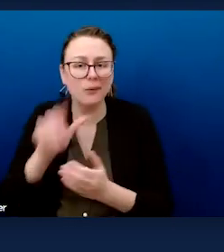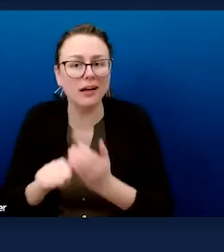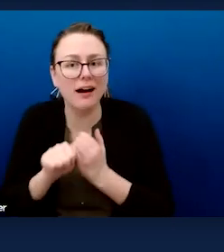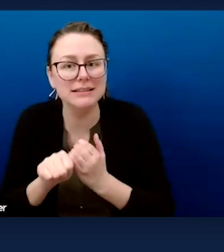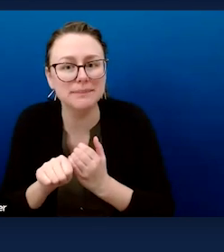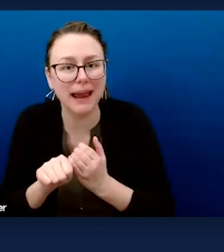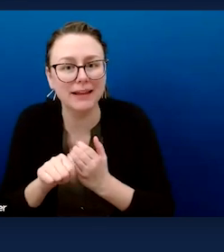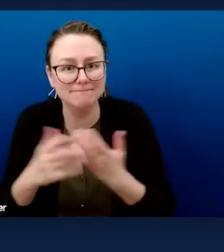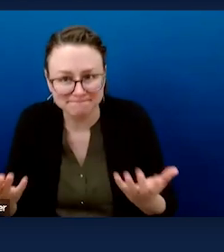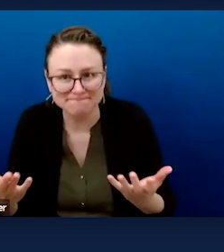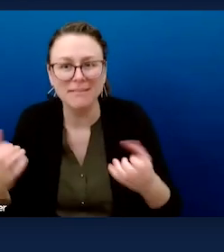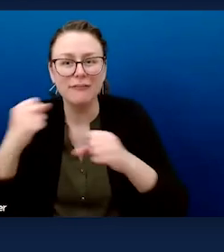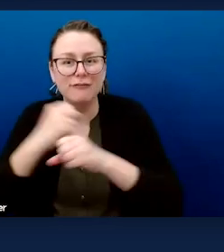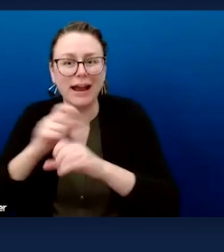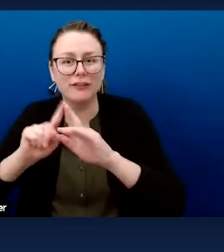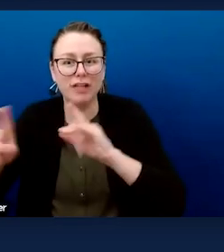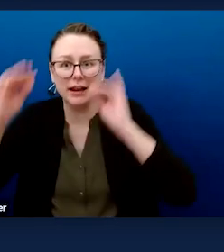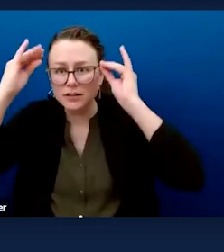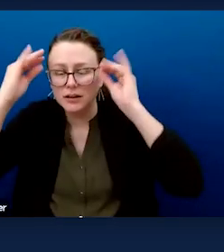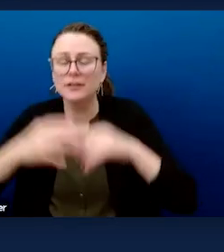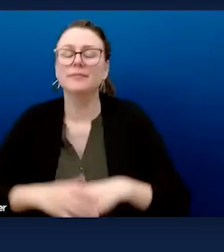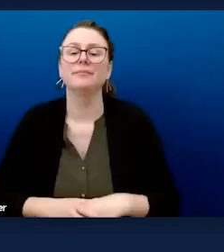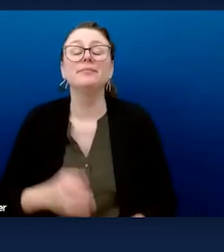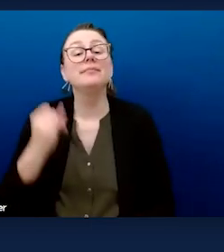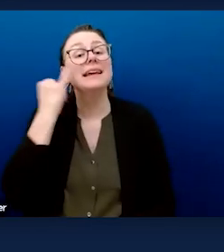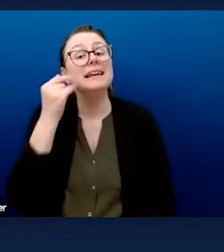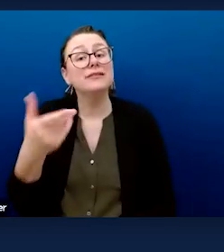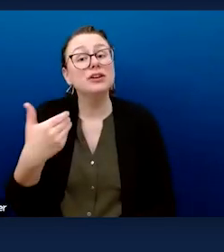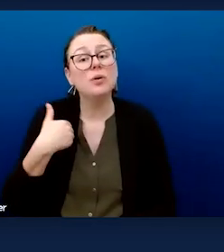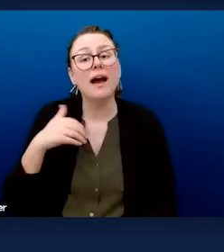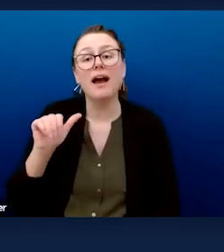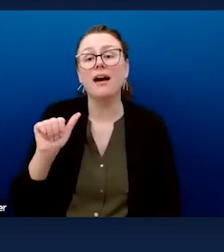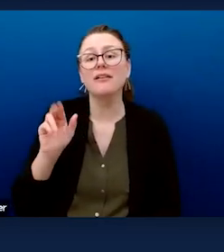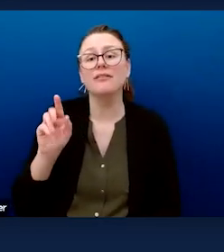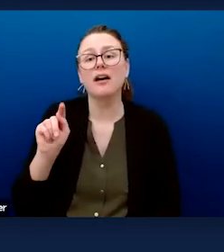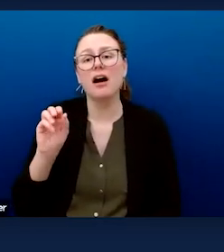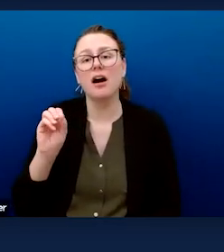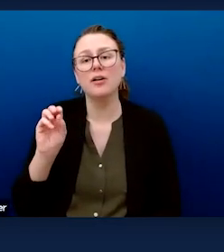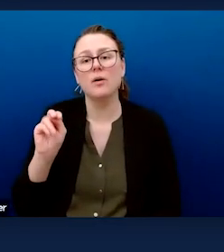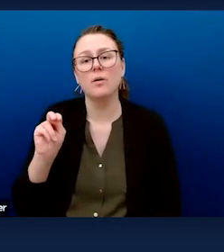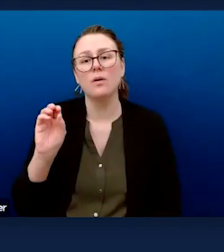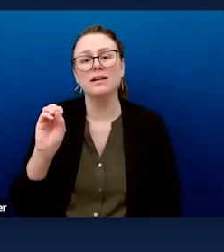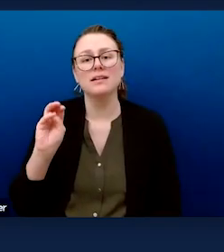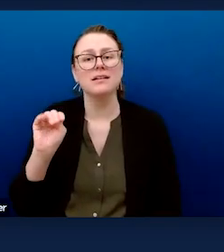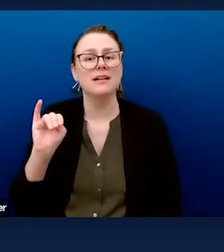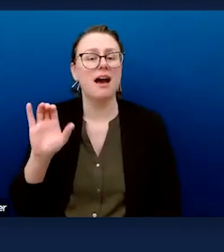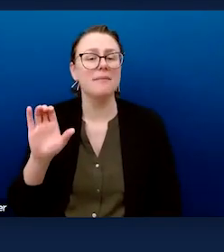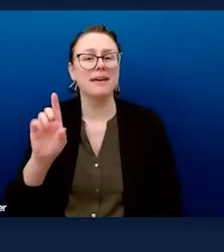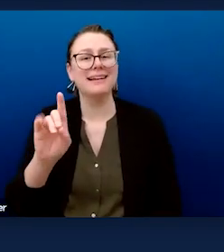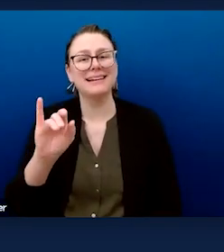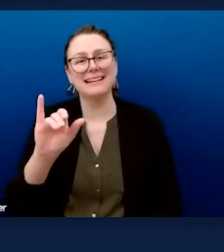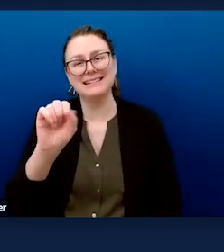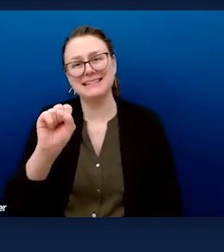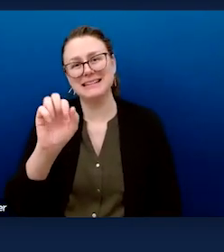thing is if you have a lot of what we call autonomic dysreflexia, and for those of you who have that, you probably know what it is.